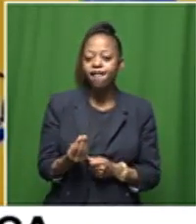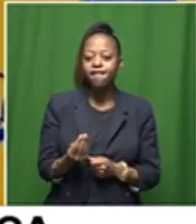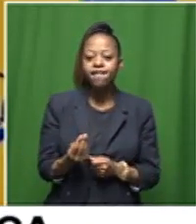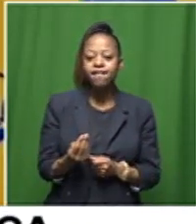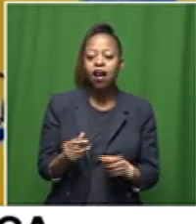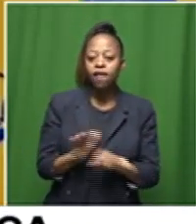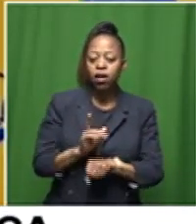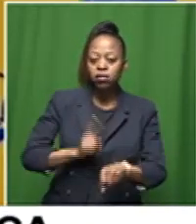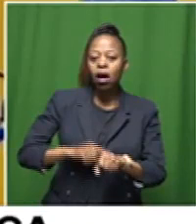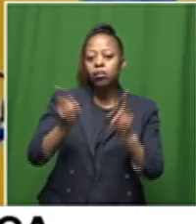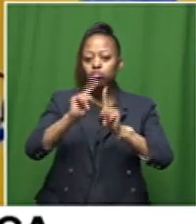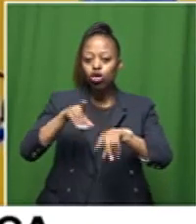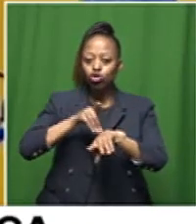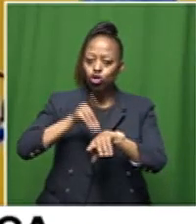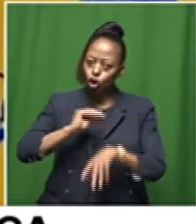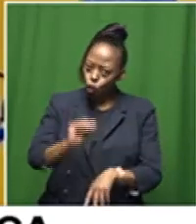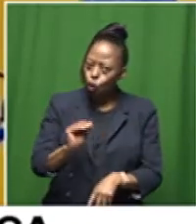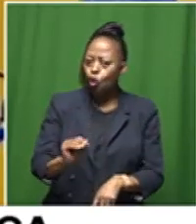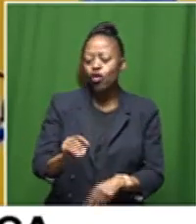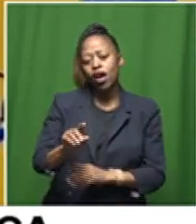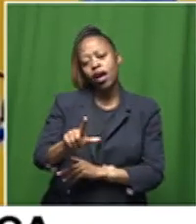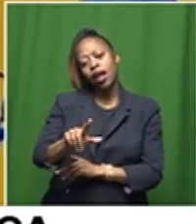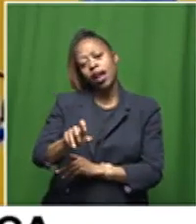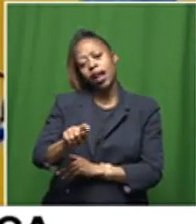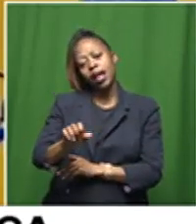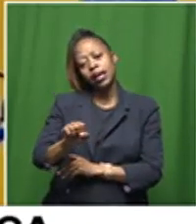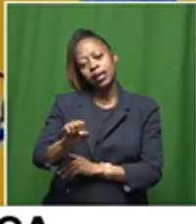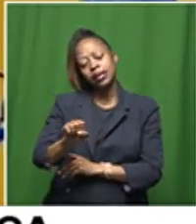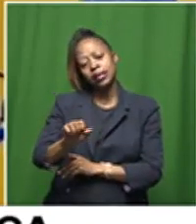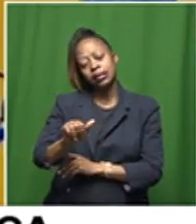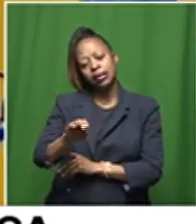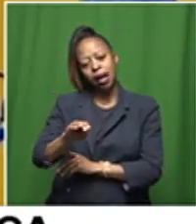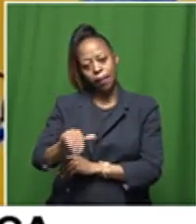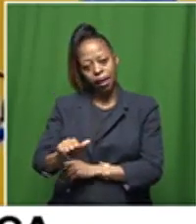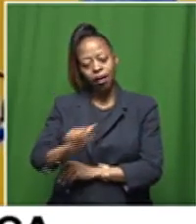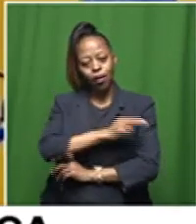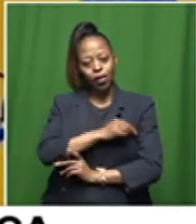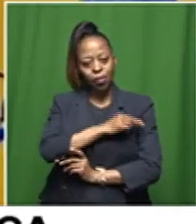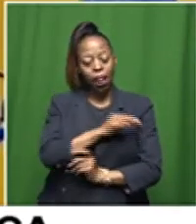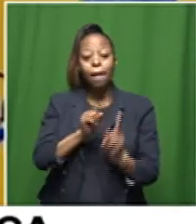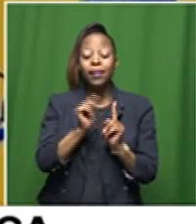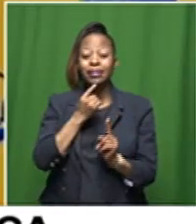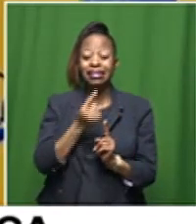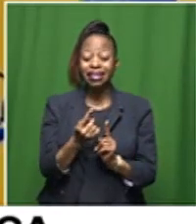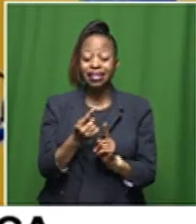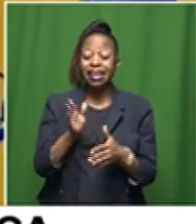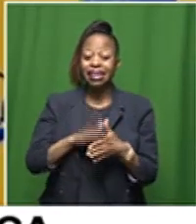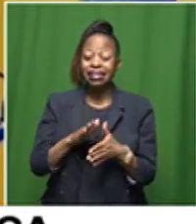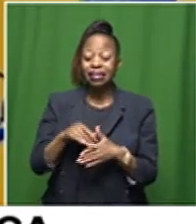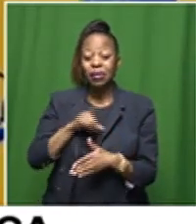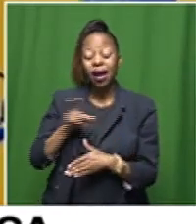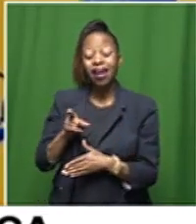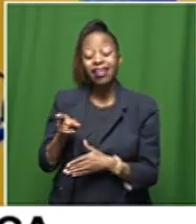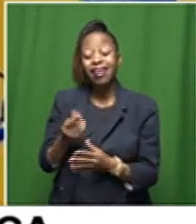have permanent specialists. In Letaba Hospital, there's a full-time orthopedic surgeon. But like I've indicated, because